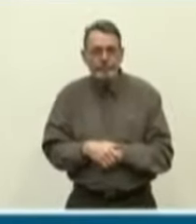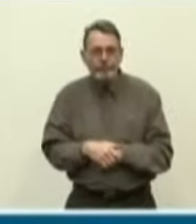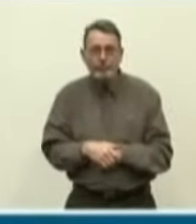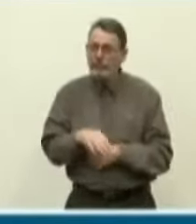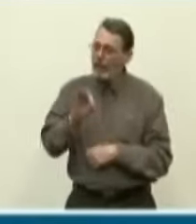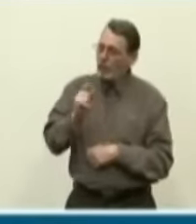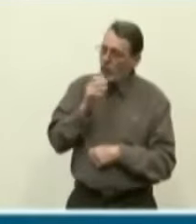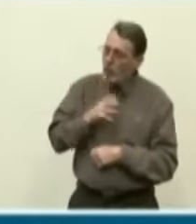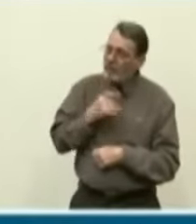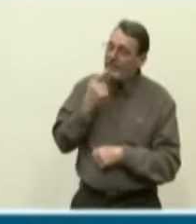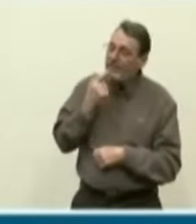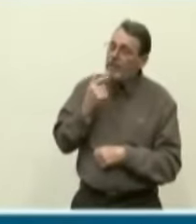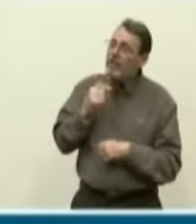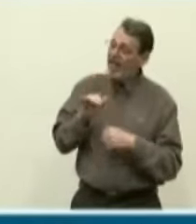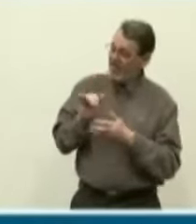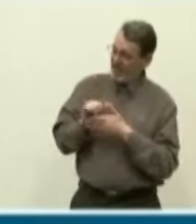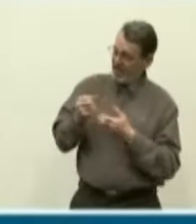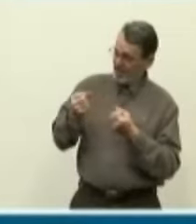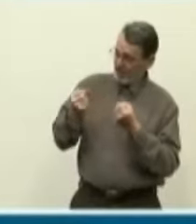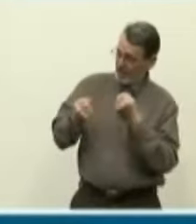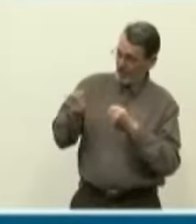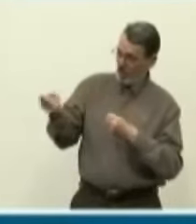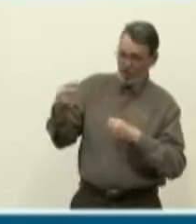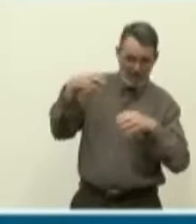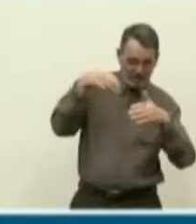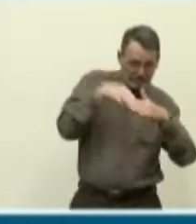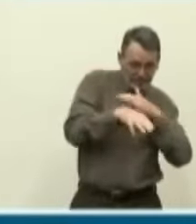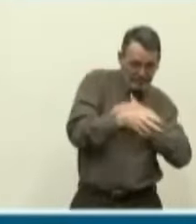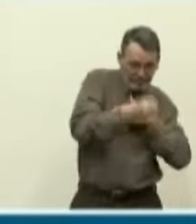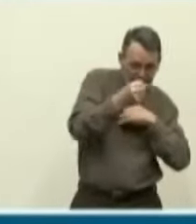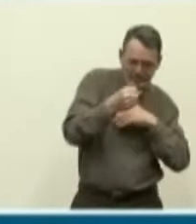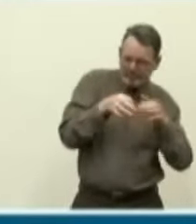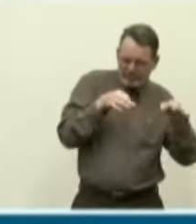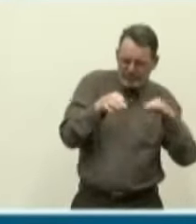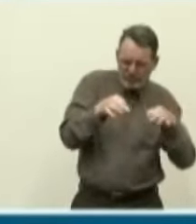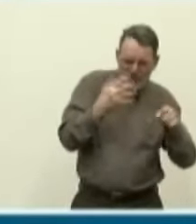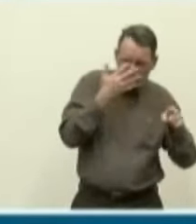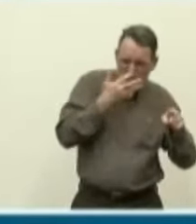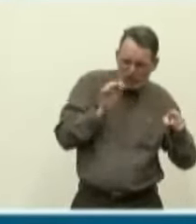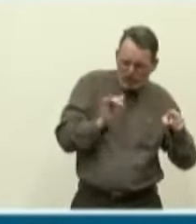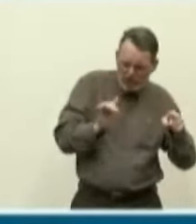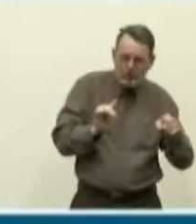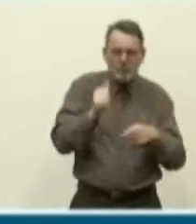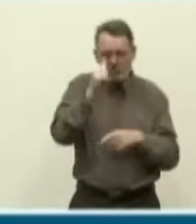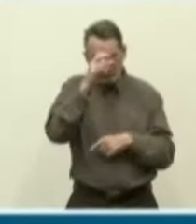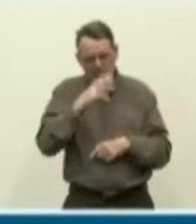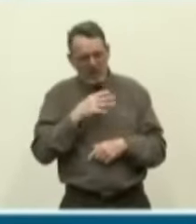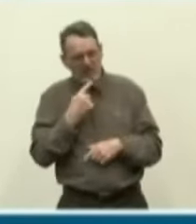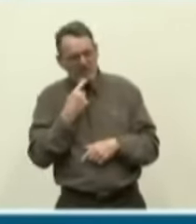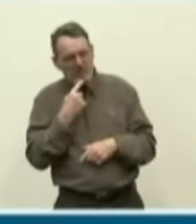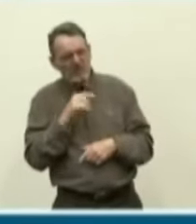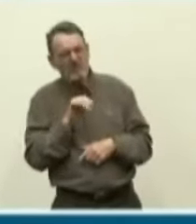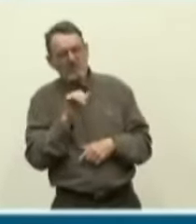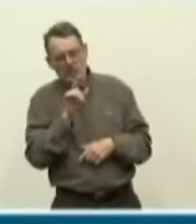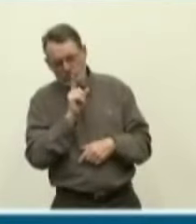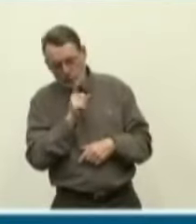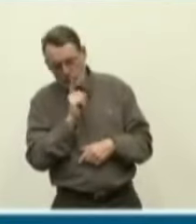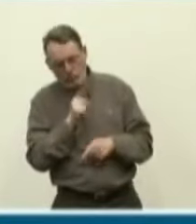And the vehicle that they broke into, 11, 40, can you give me a description? Yes. Sure. It's a